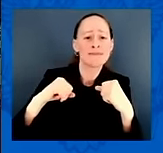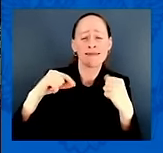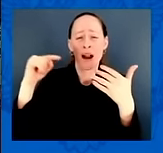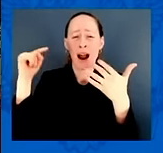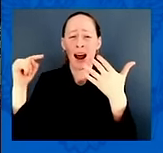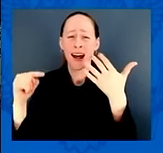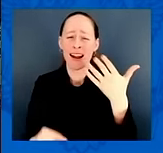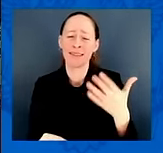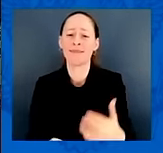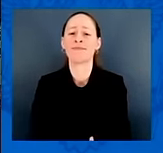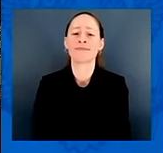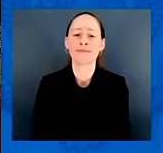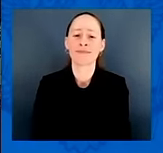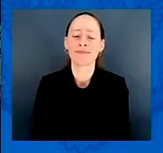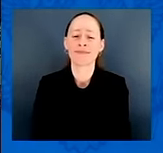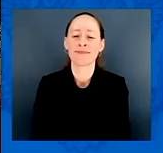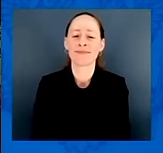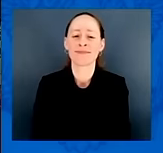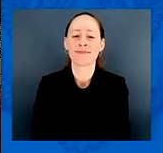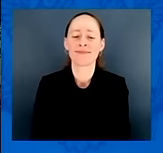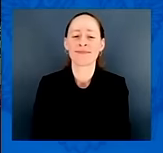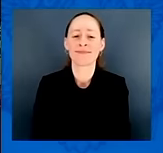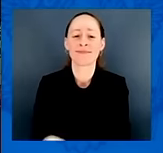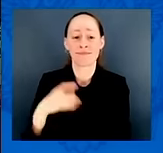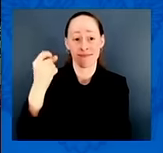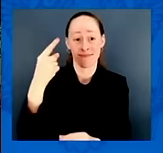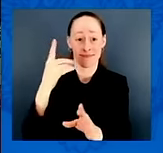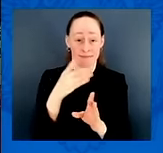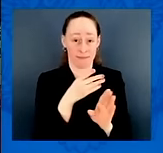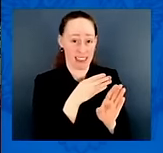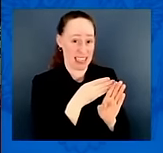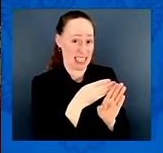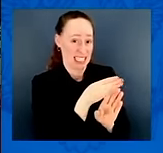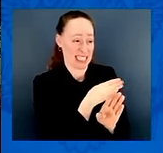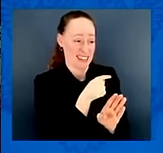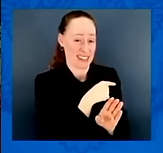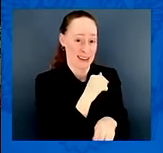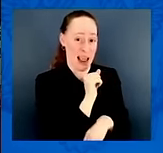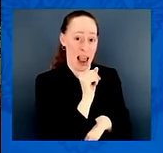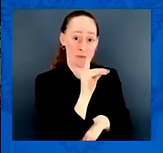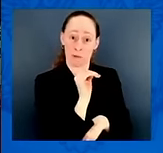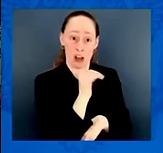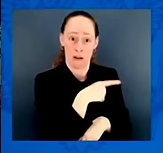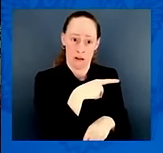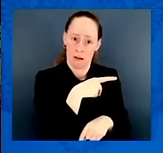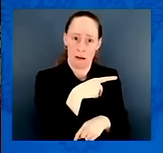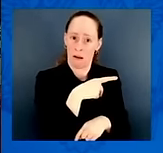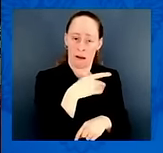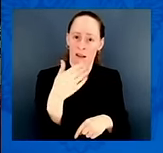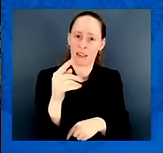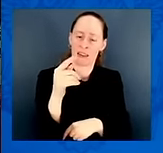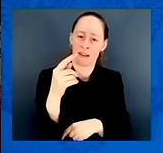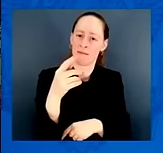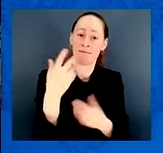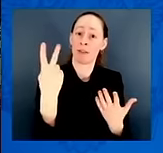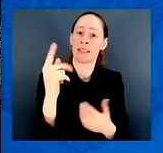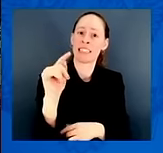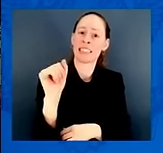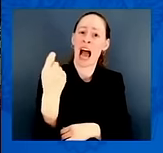top 1%, the very wealthy and the biggest corporation, and exploded the federal deficit.